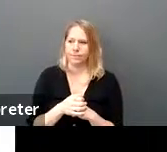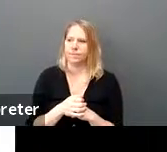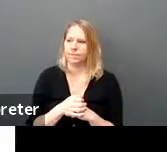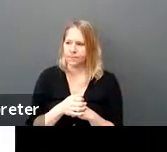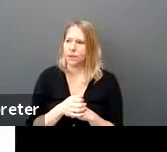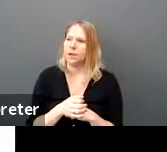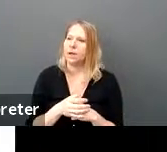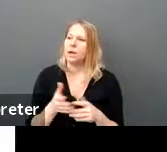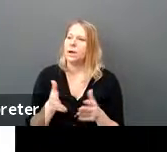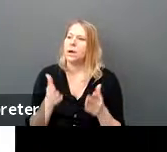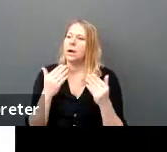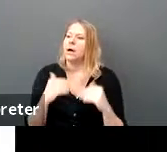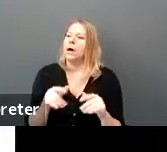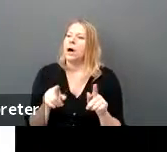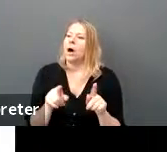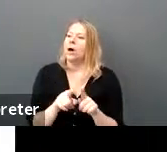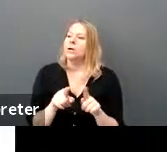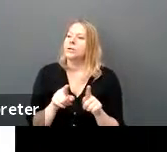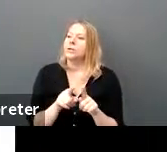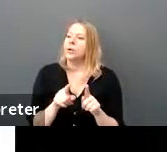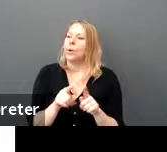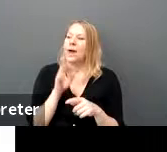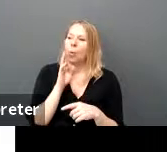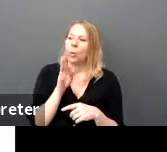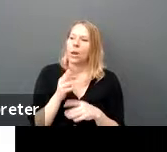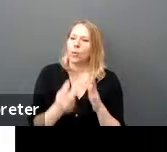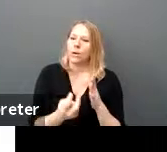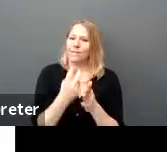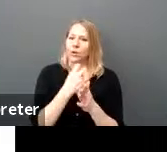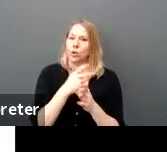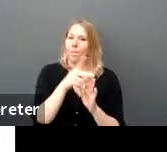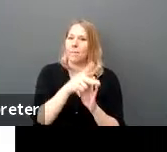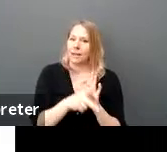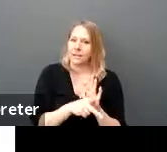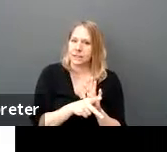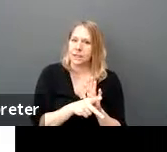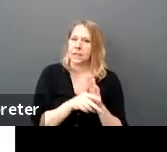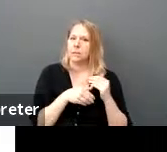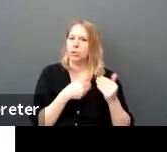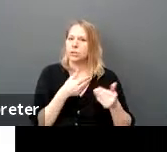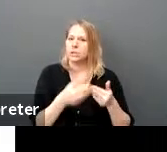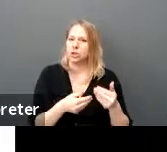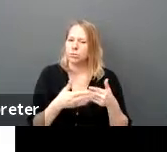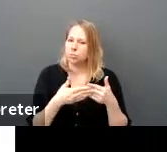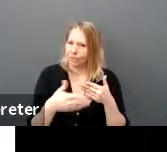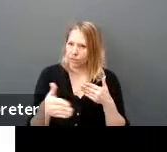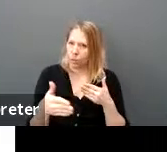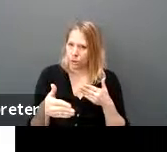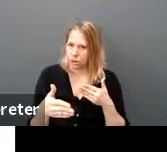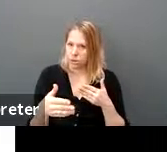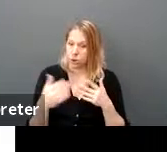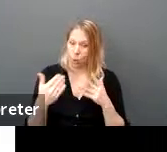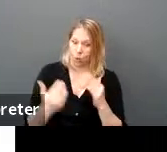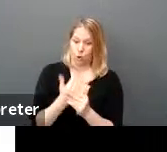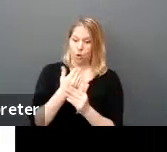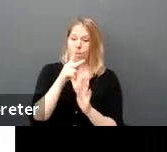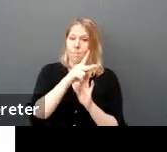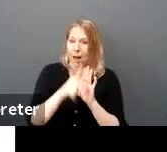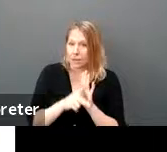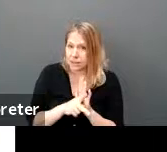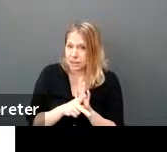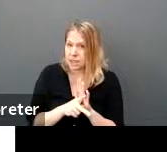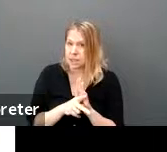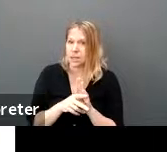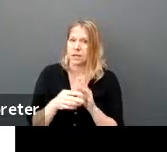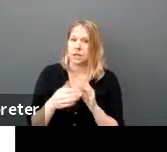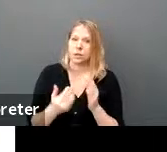those actions. Also, they will review policies and procedures moving forward. So any new policies or review of